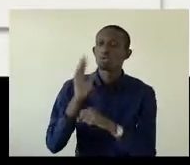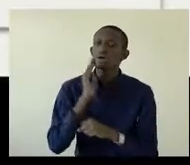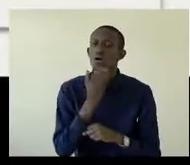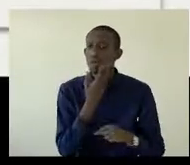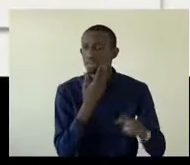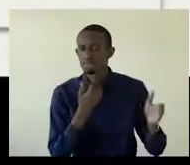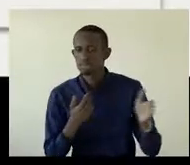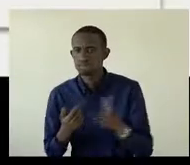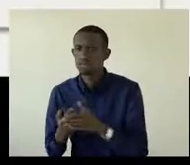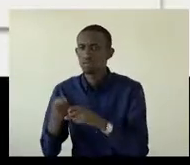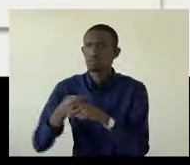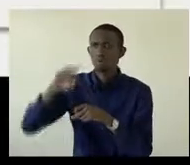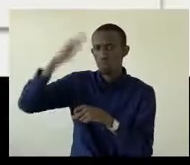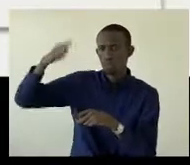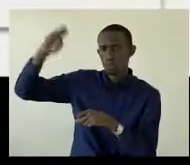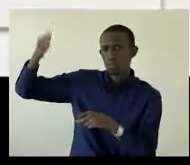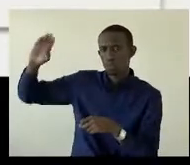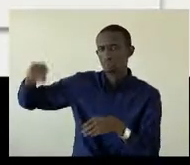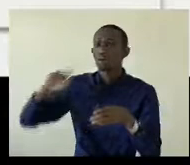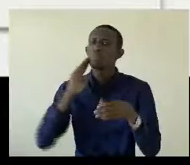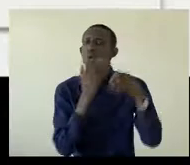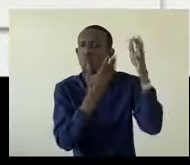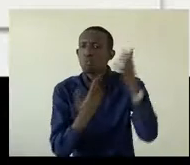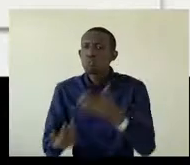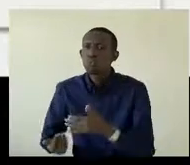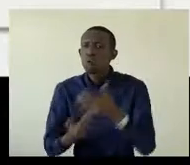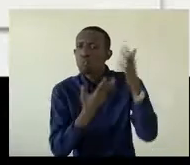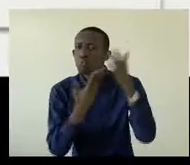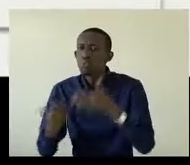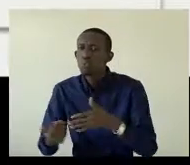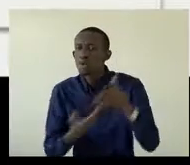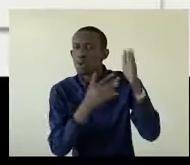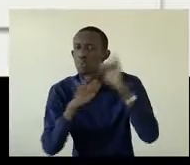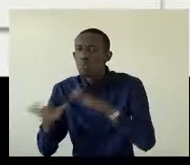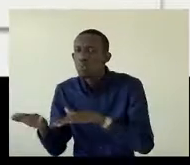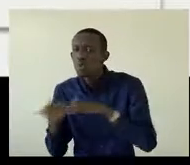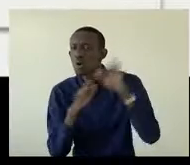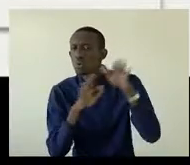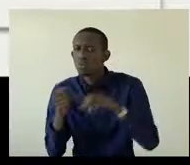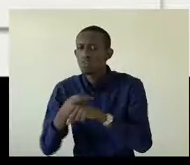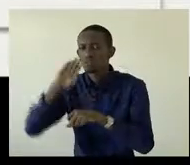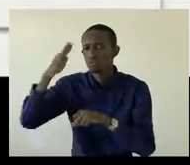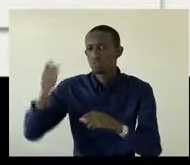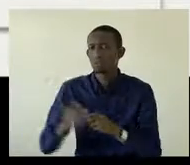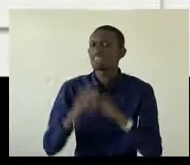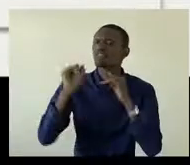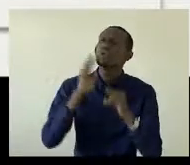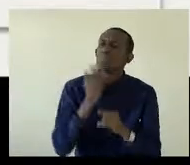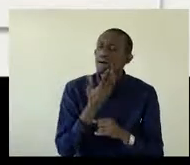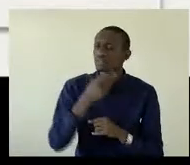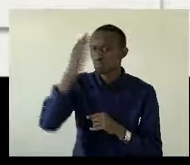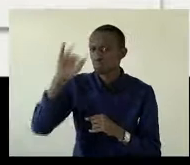water? Is it escaping? Is it keeping under the ground? That's what you need to think about. That if it goes, then this